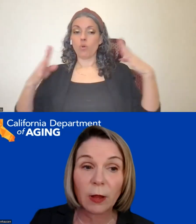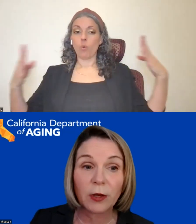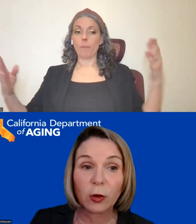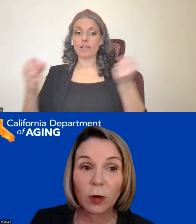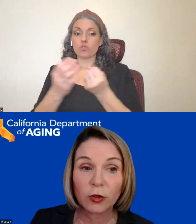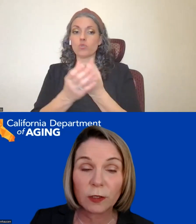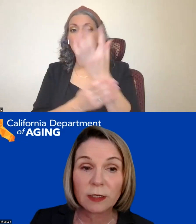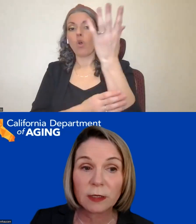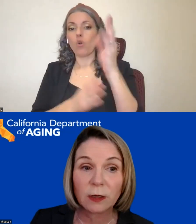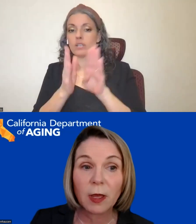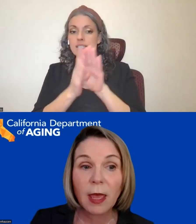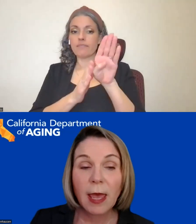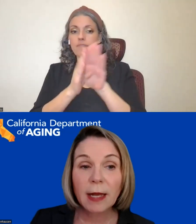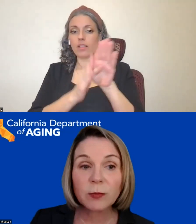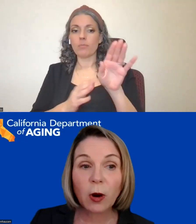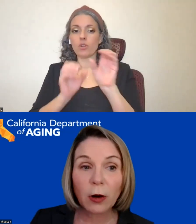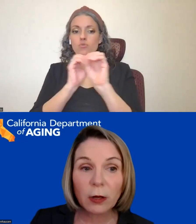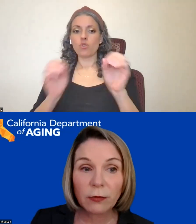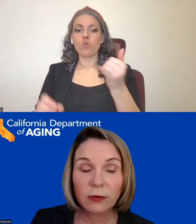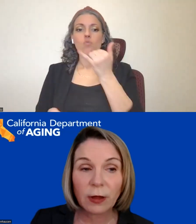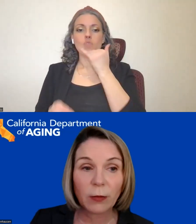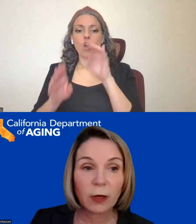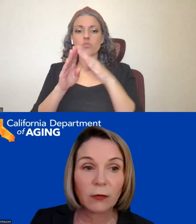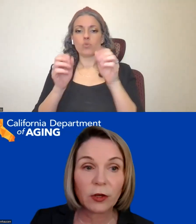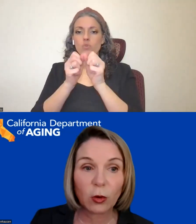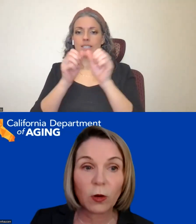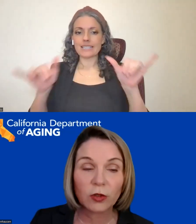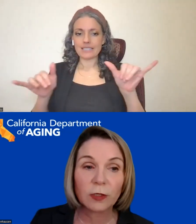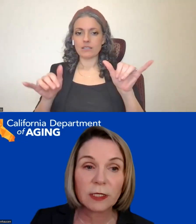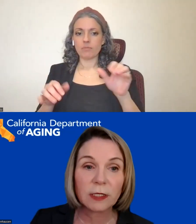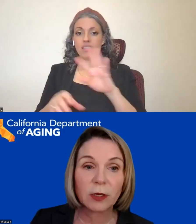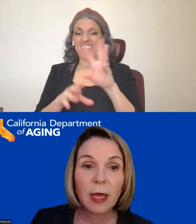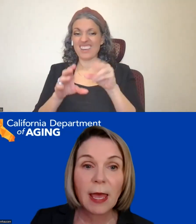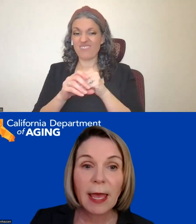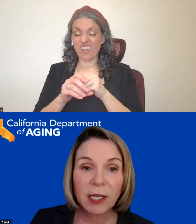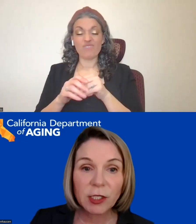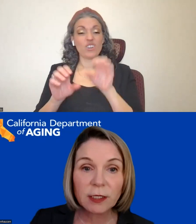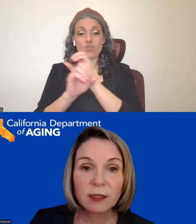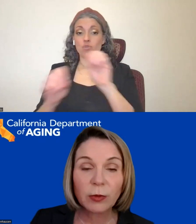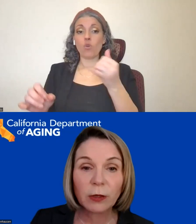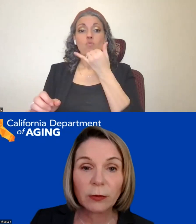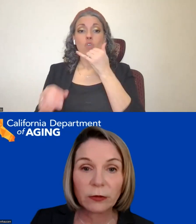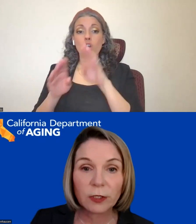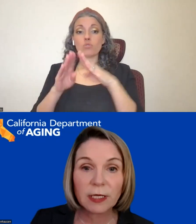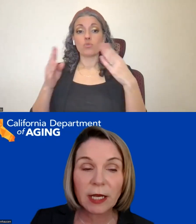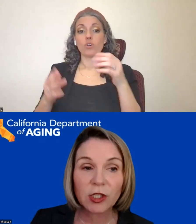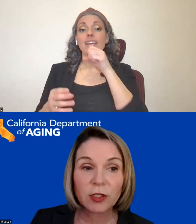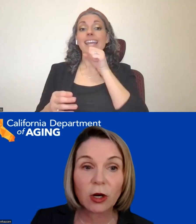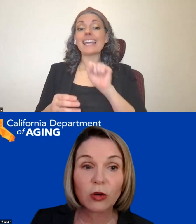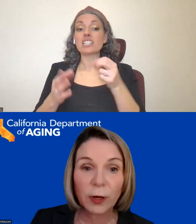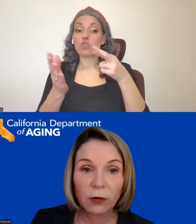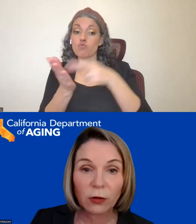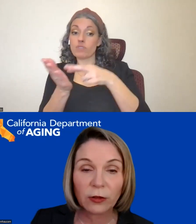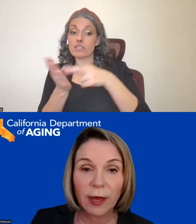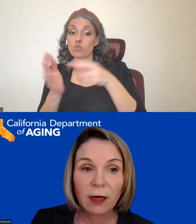to develop a no wrong door system. And as part of the development of a no wrong door system, Aging and Disability Resource Connections